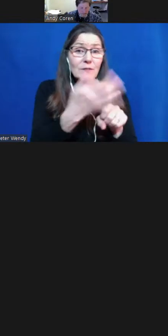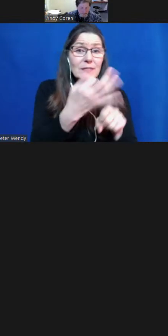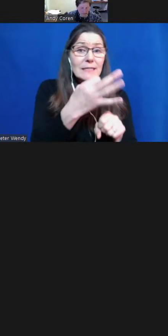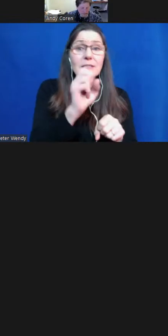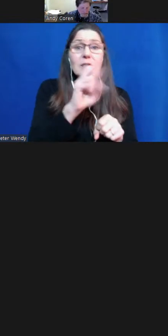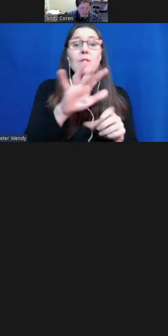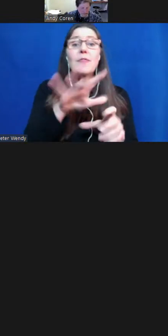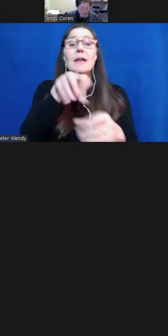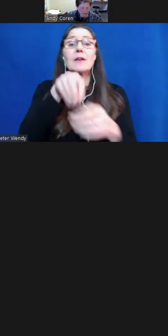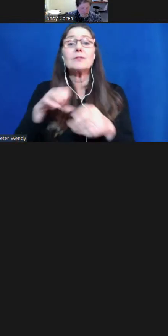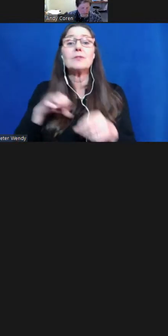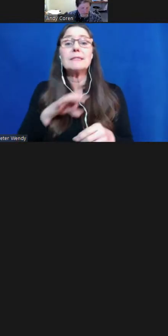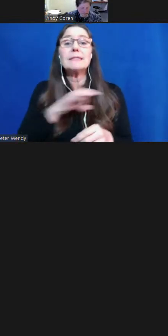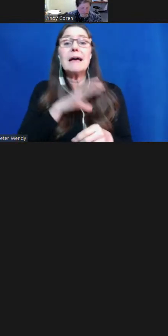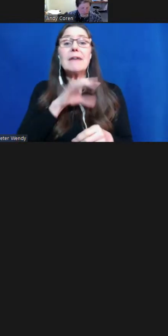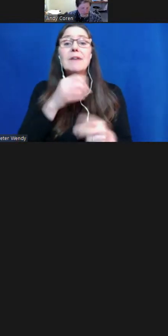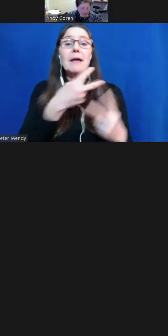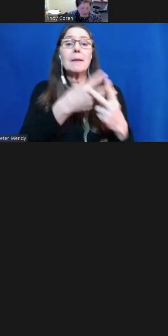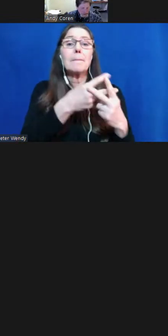staff and inmates?